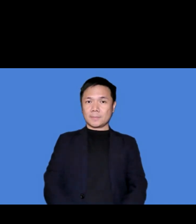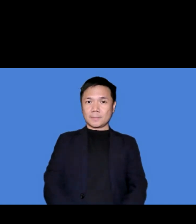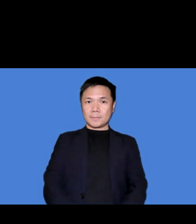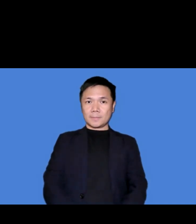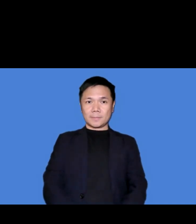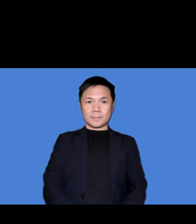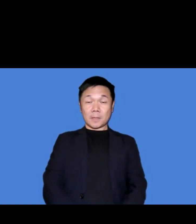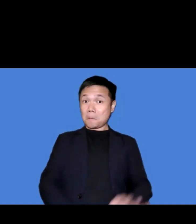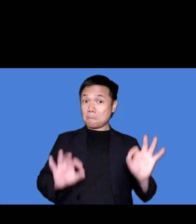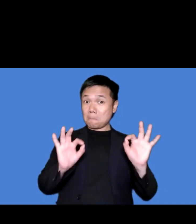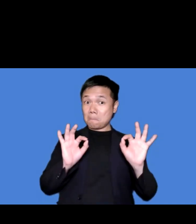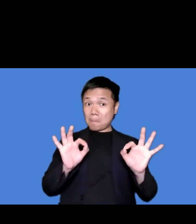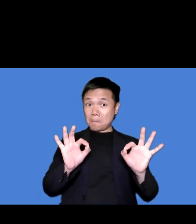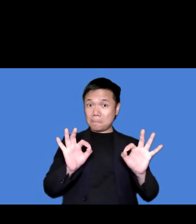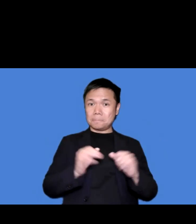All right.